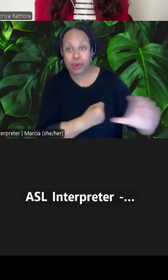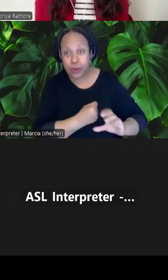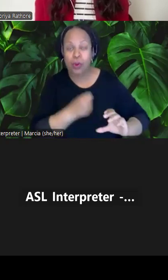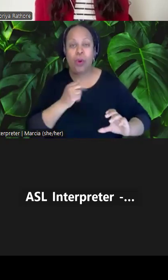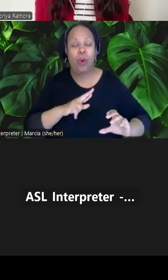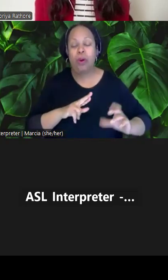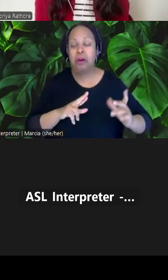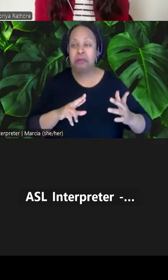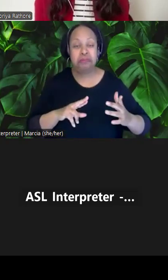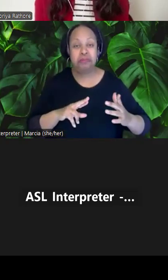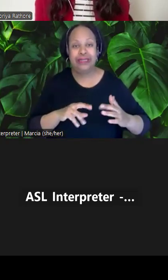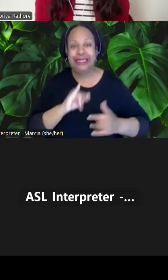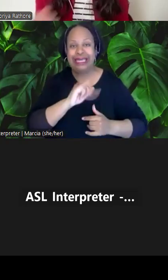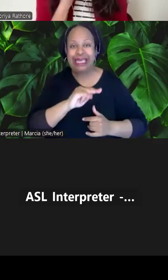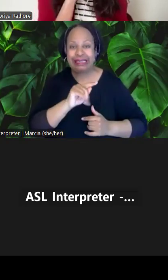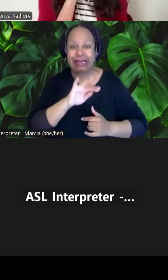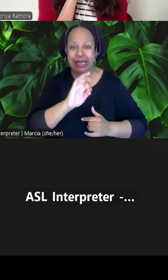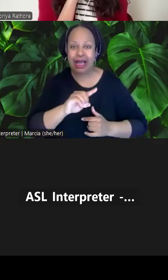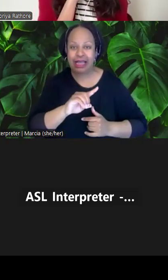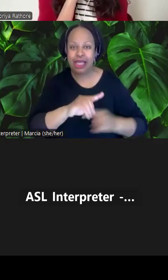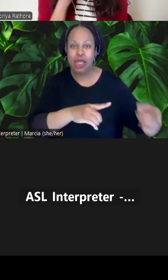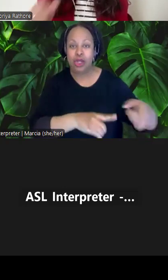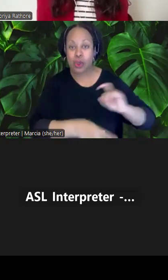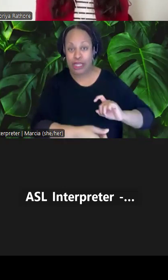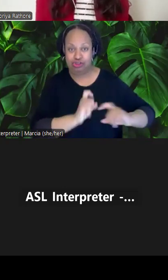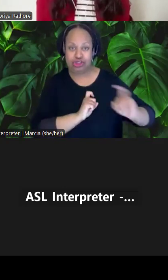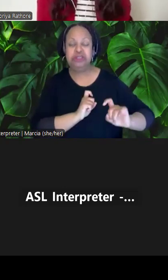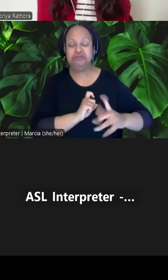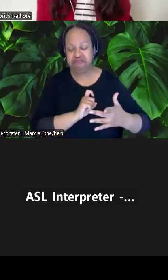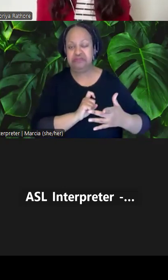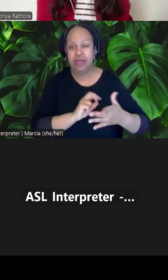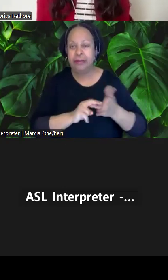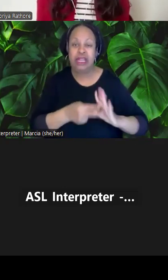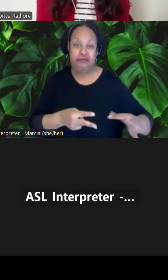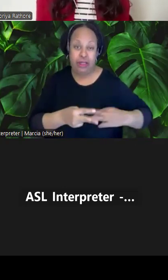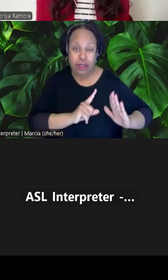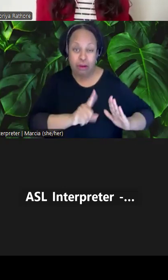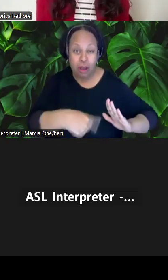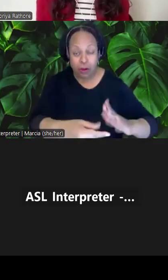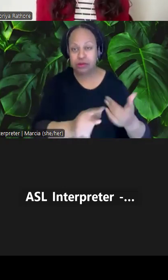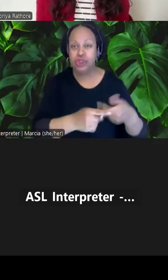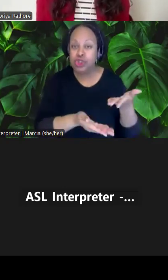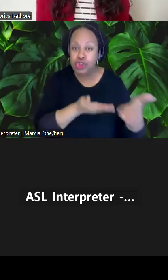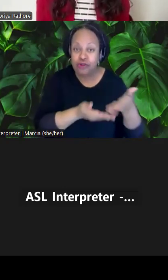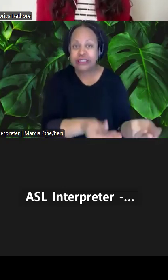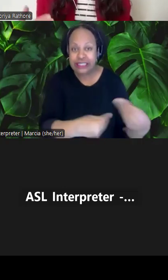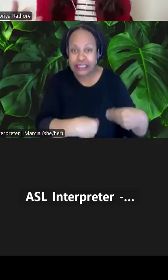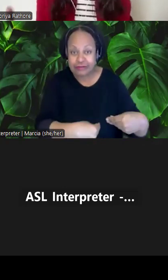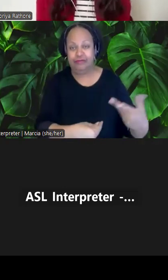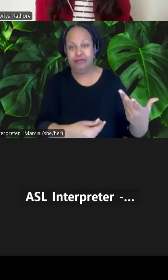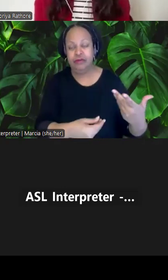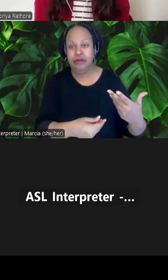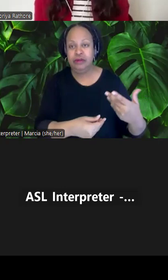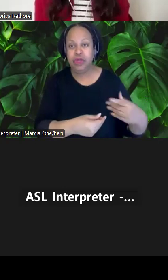be an in-kind donation. That means volunteer hours, services,